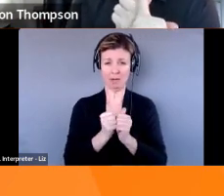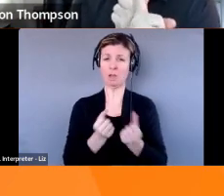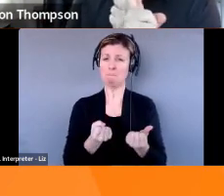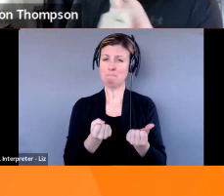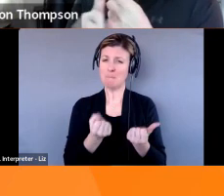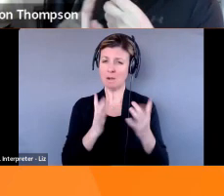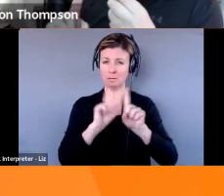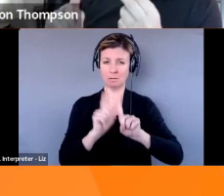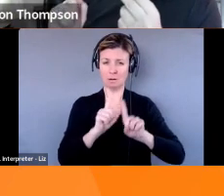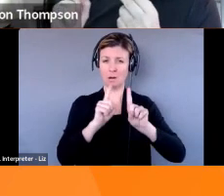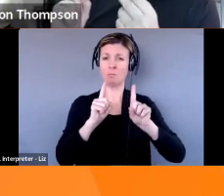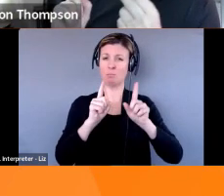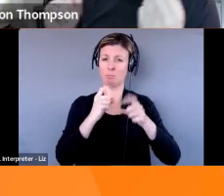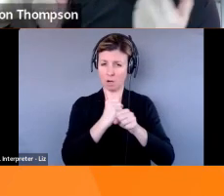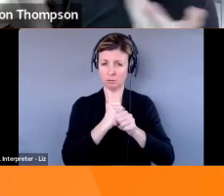account for